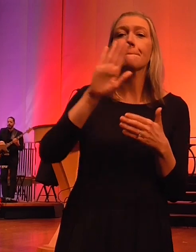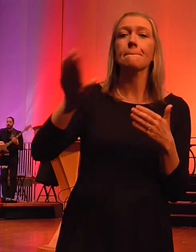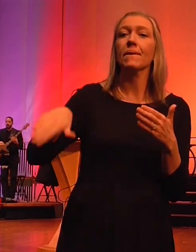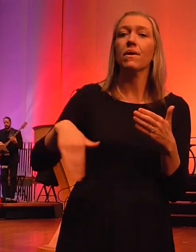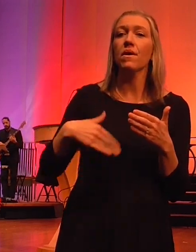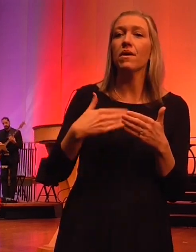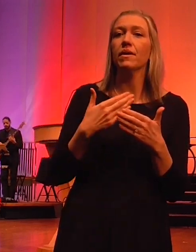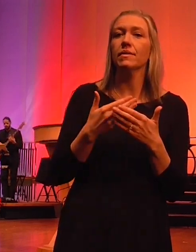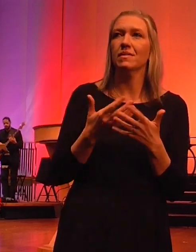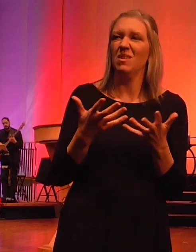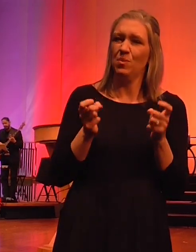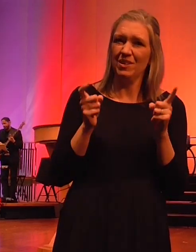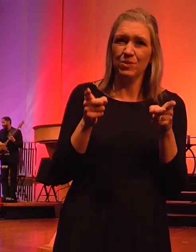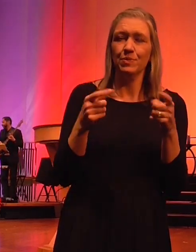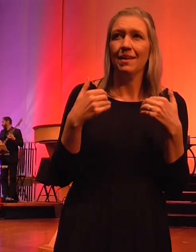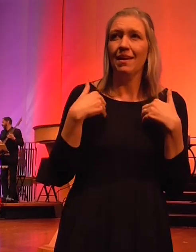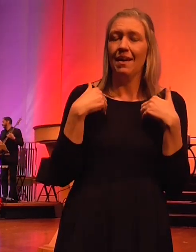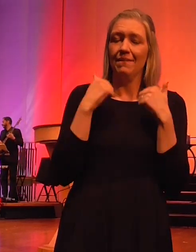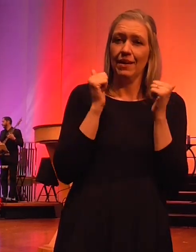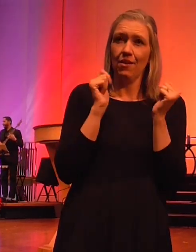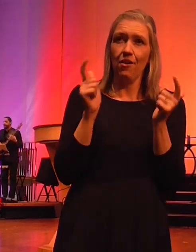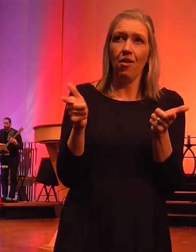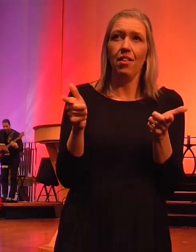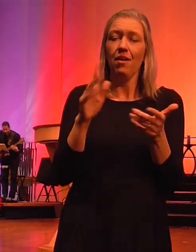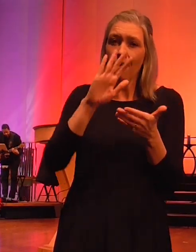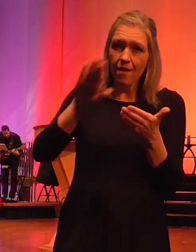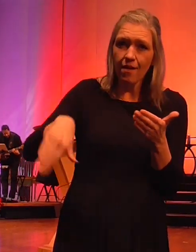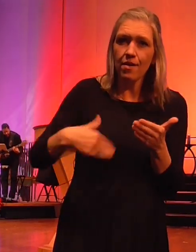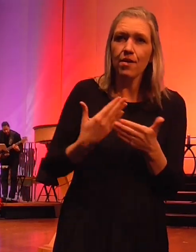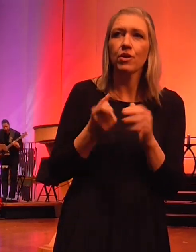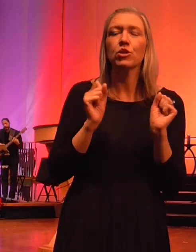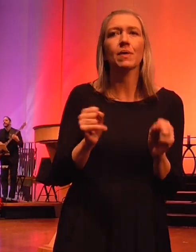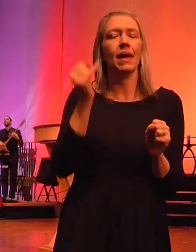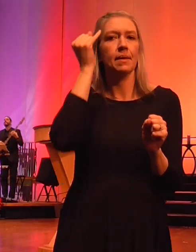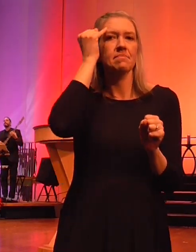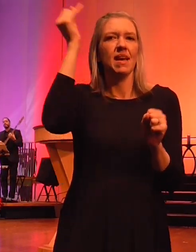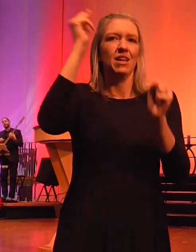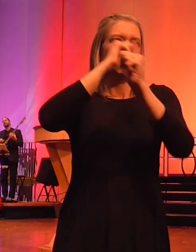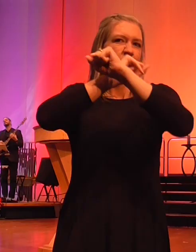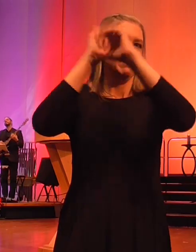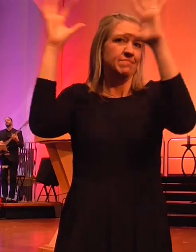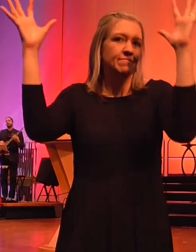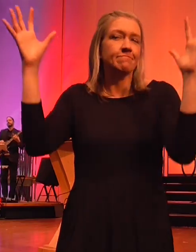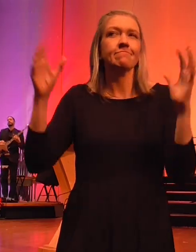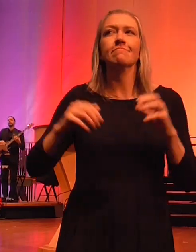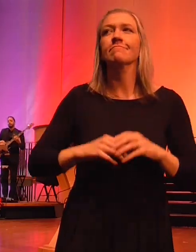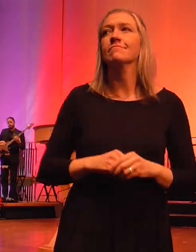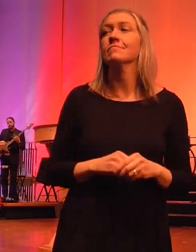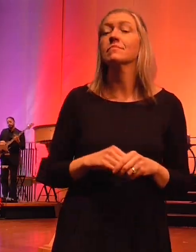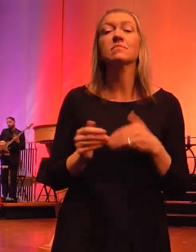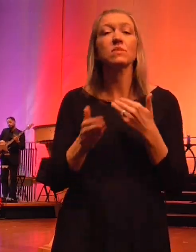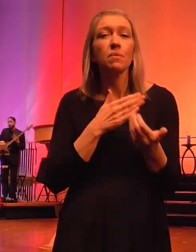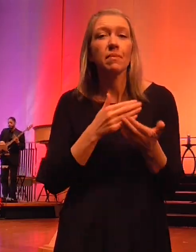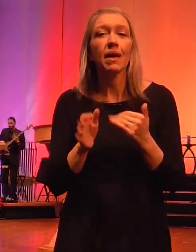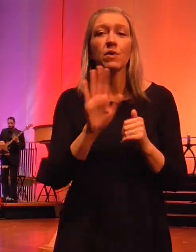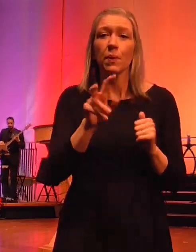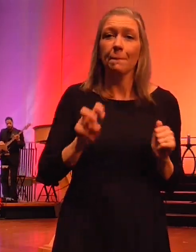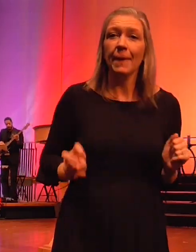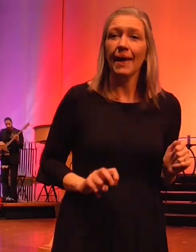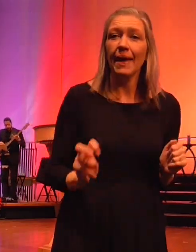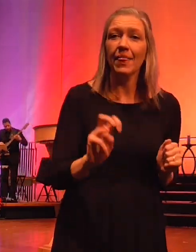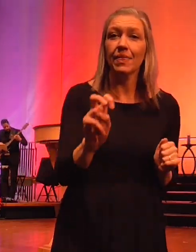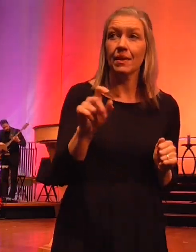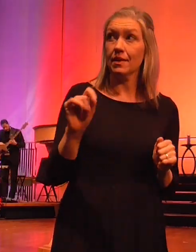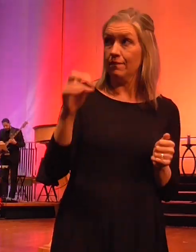Oh, I want you to have it all you can imagine. Oh, no matter where the path